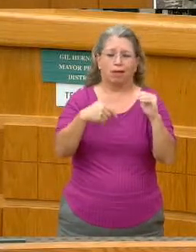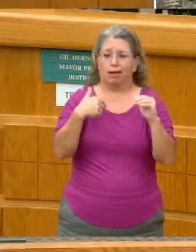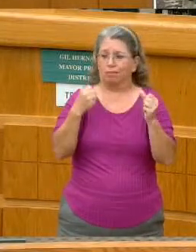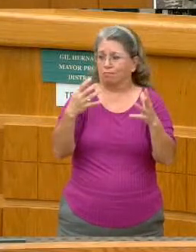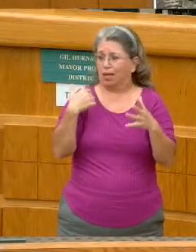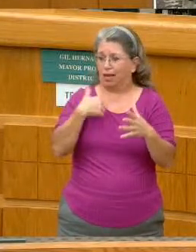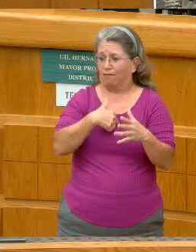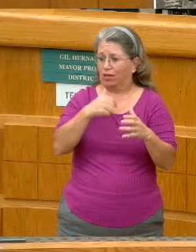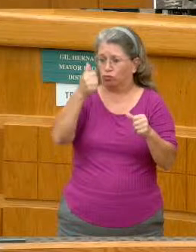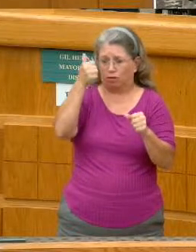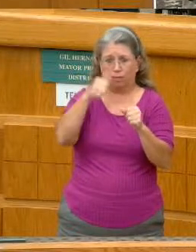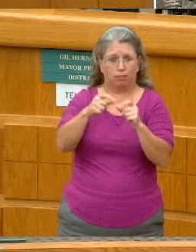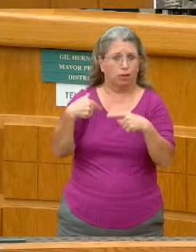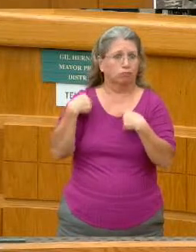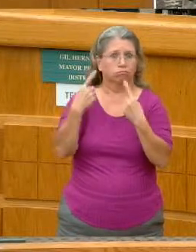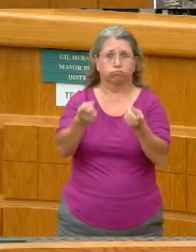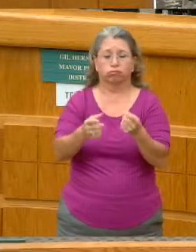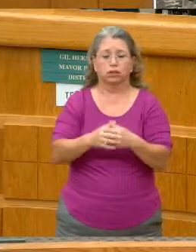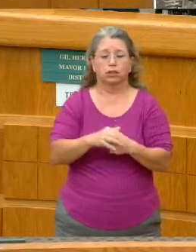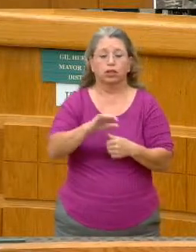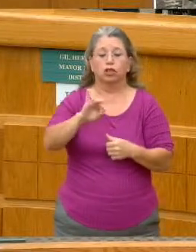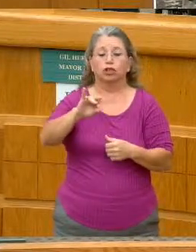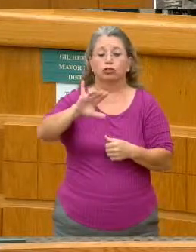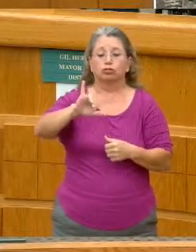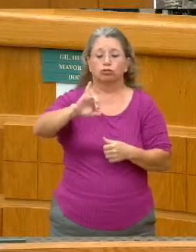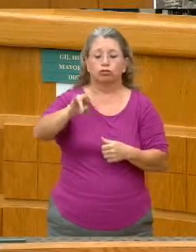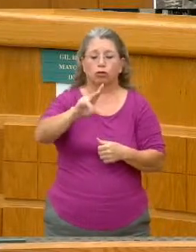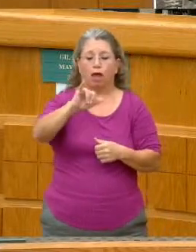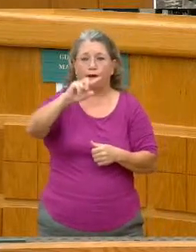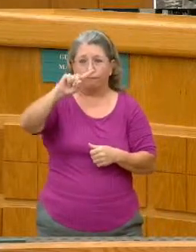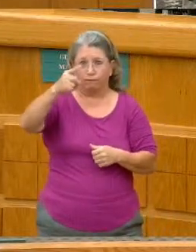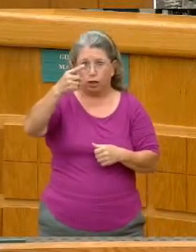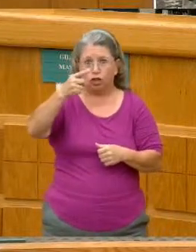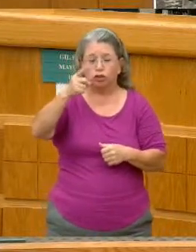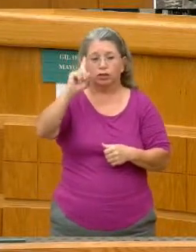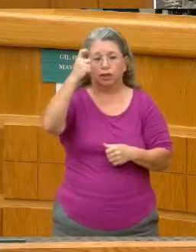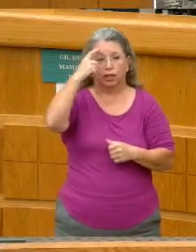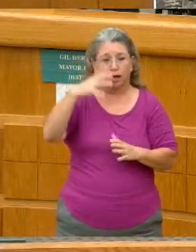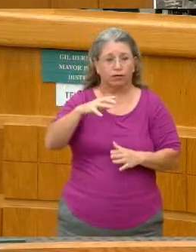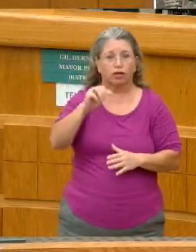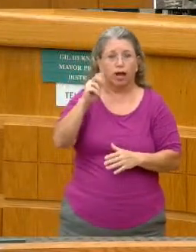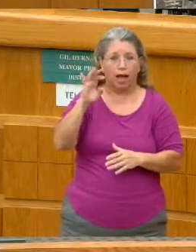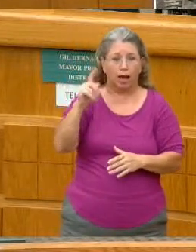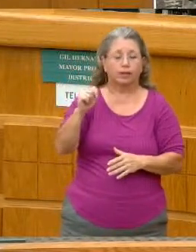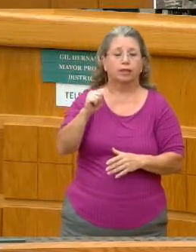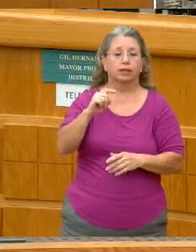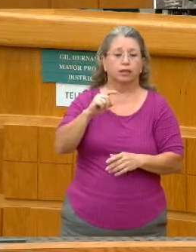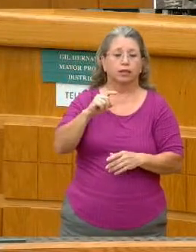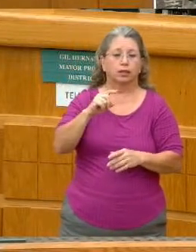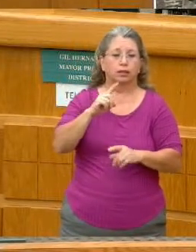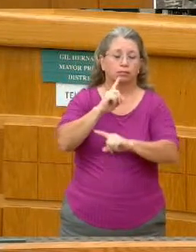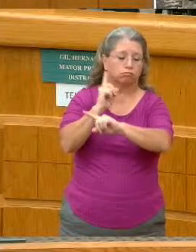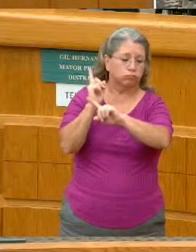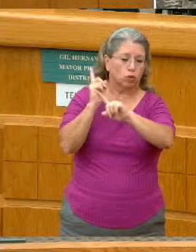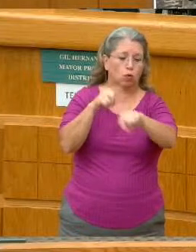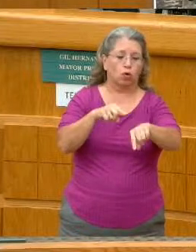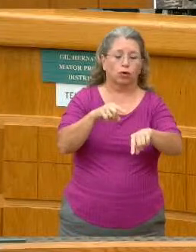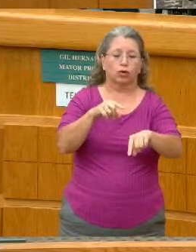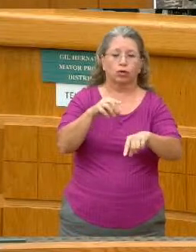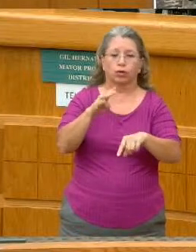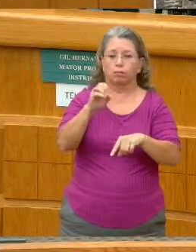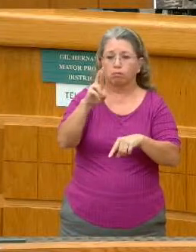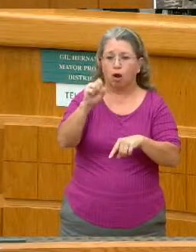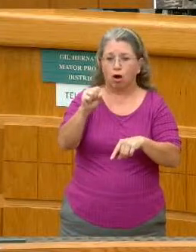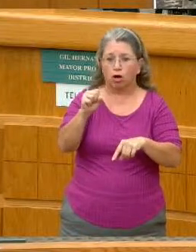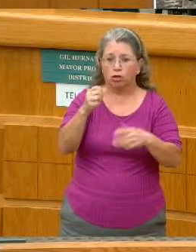And on July 1st, Governor Abbott issued a statewide mask order and, remember, closed the bars and limited restaurant capacity. And